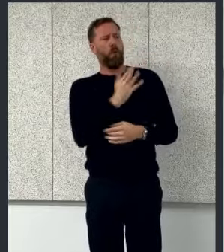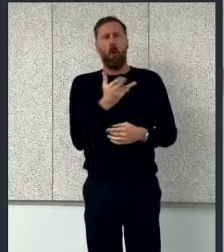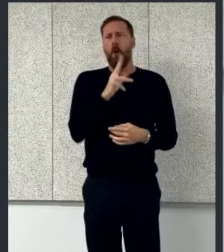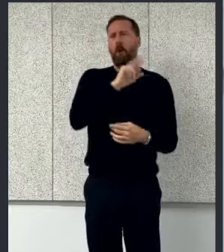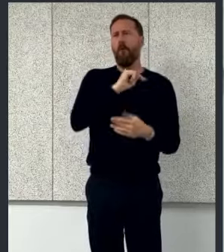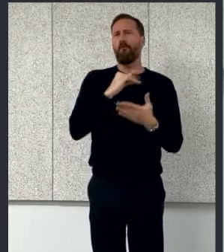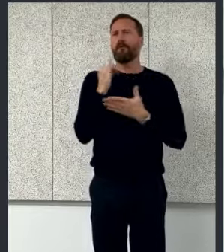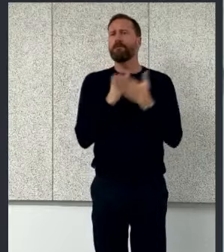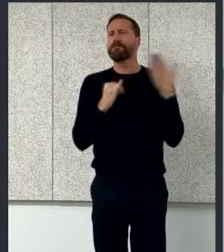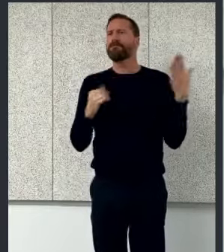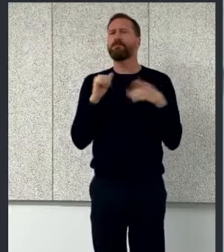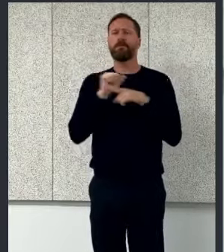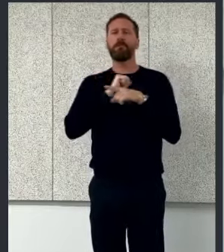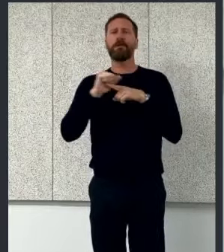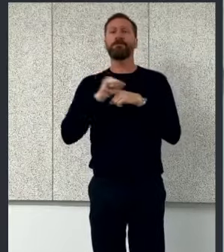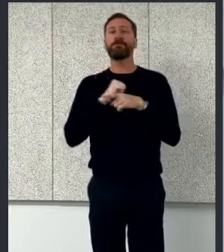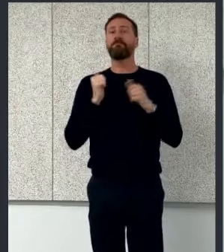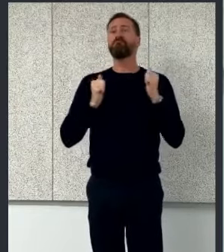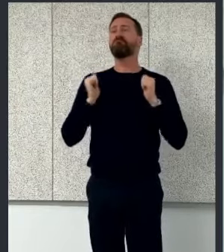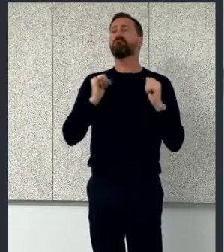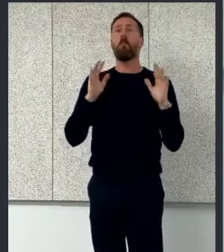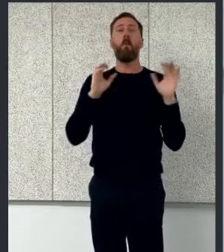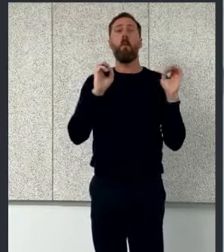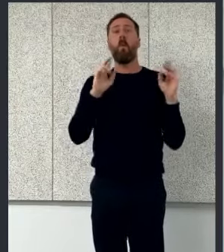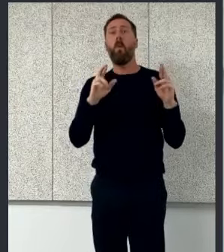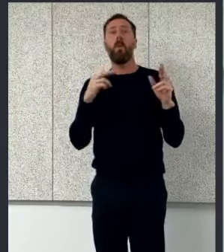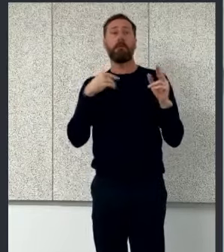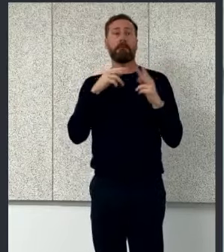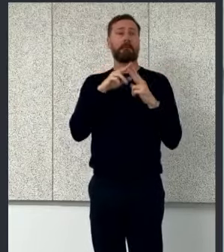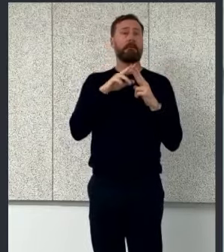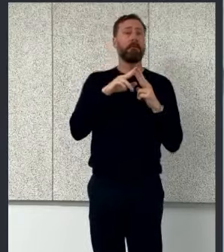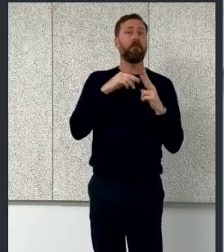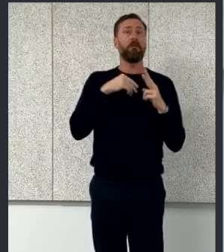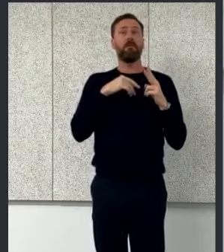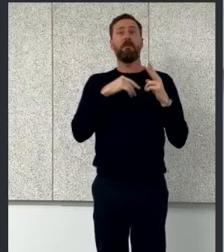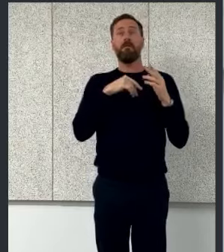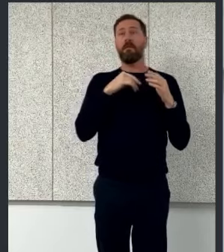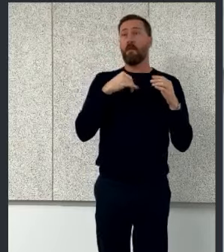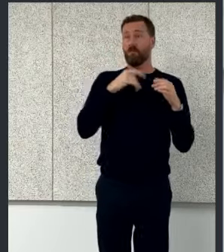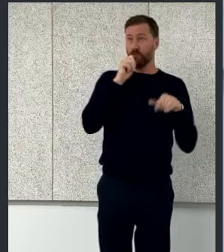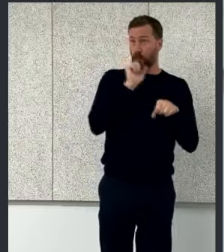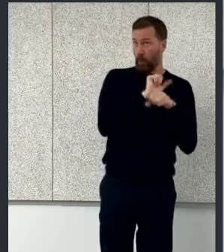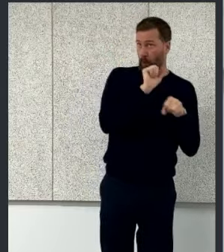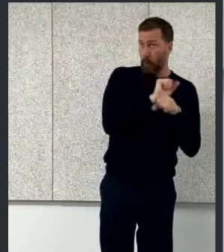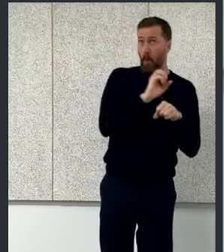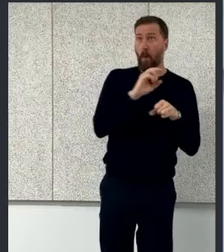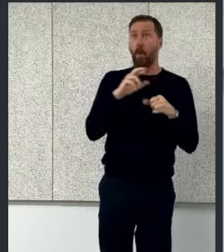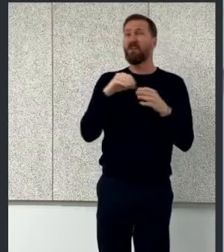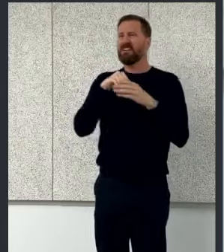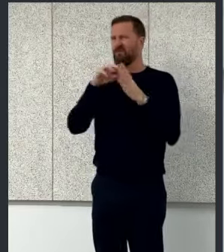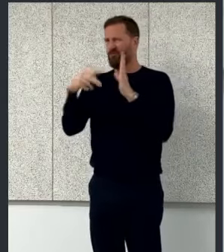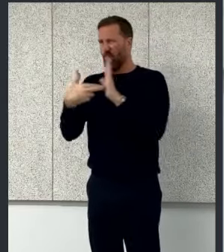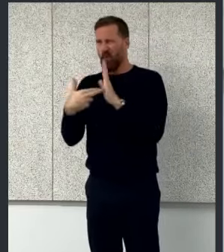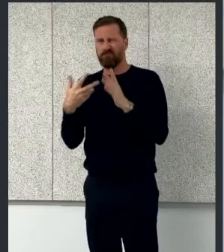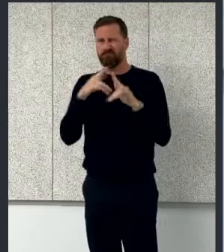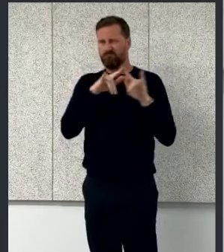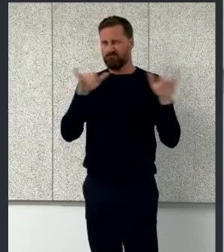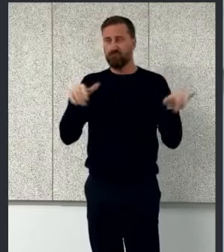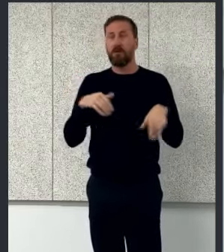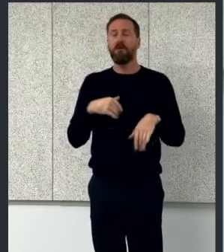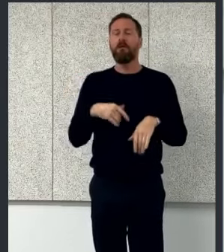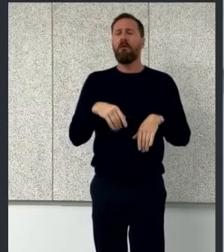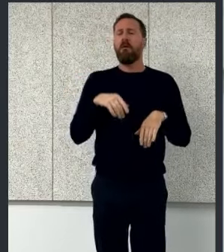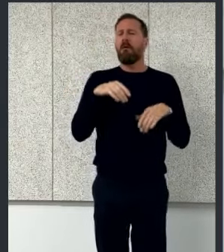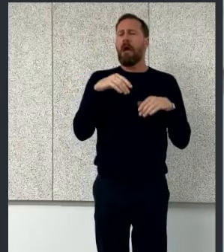is avocational or or otherwise in your current roles. And I'm wondering if you would share about that and how you feel that